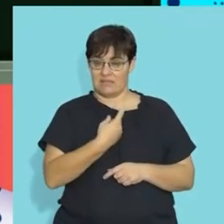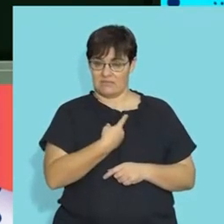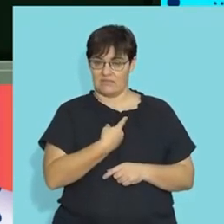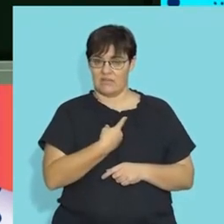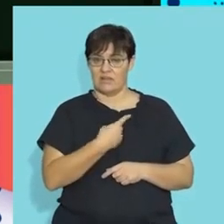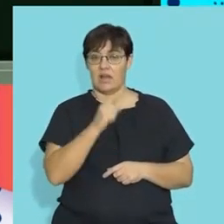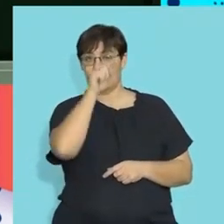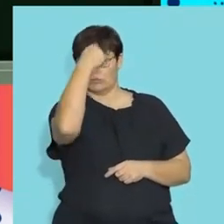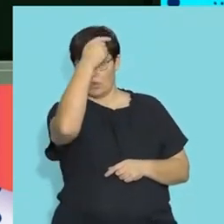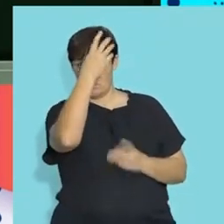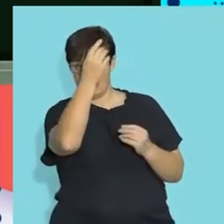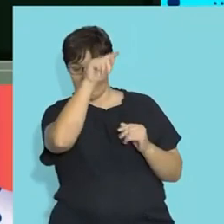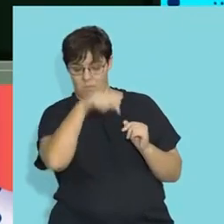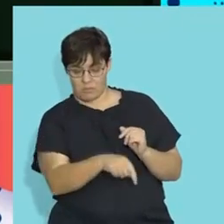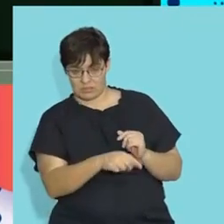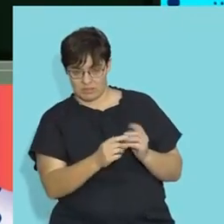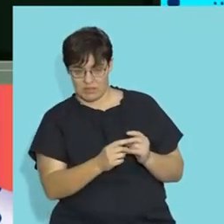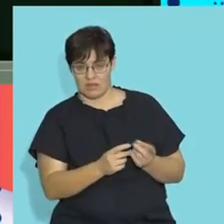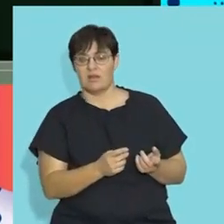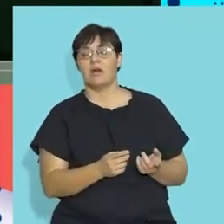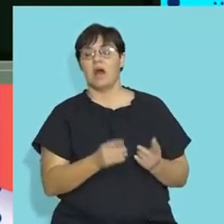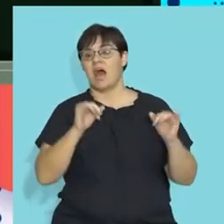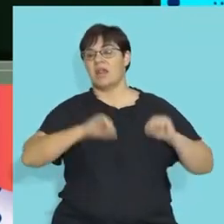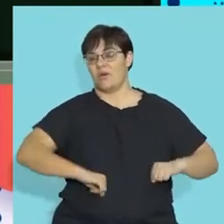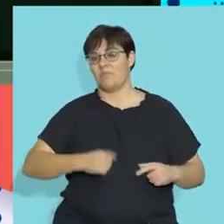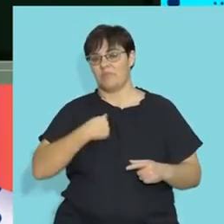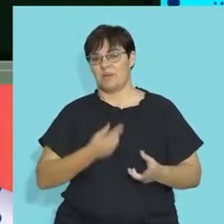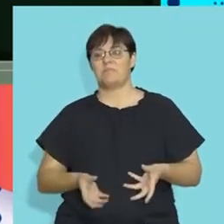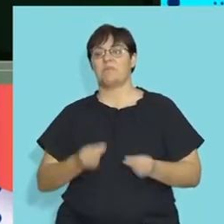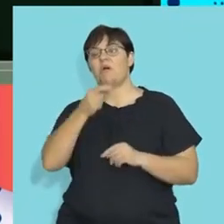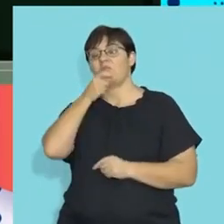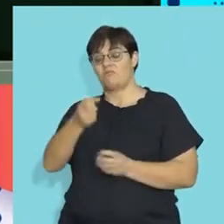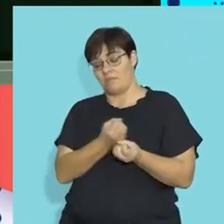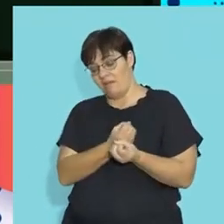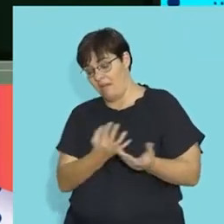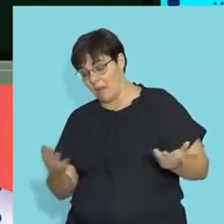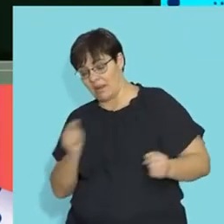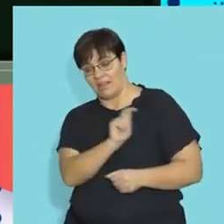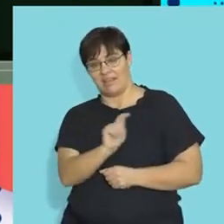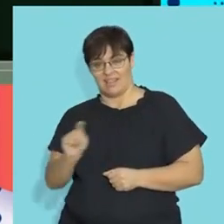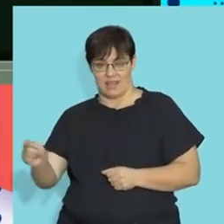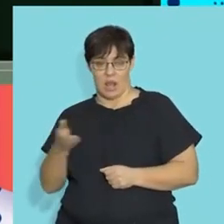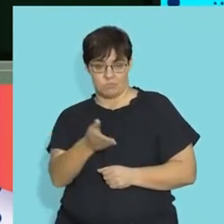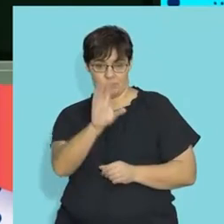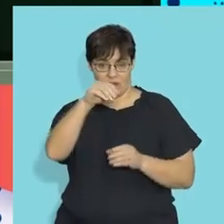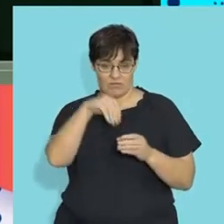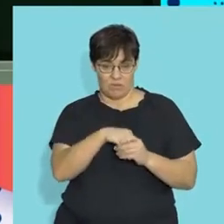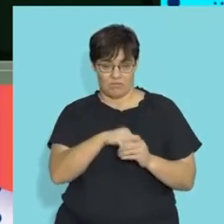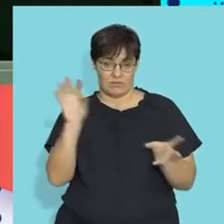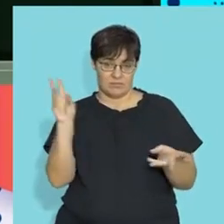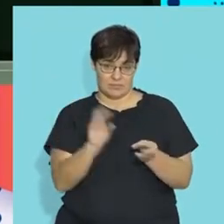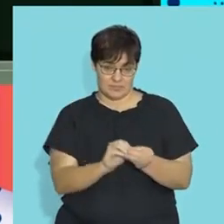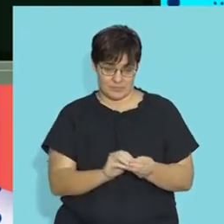sigma itself, the top number and the bottom number allow me to actually confirm how many terms